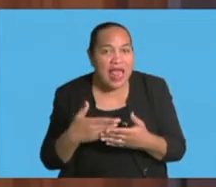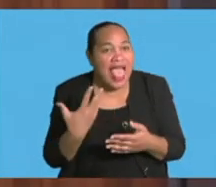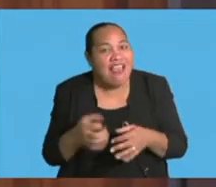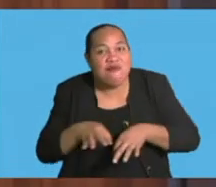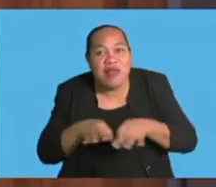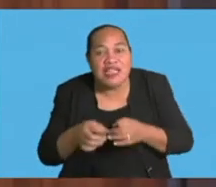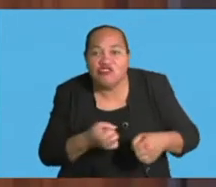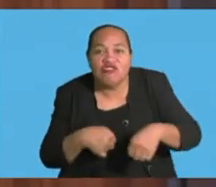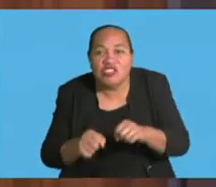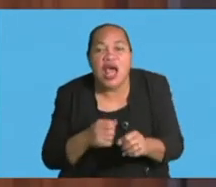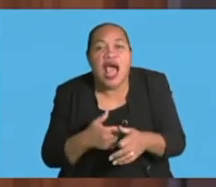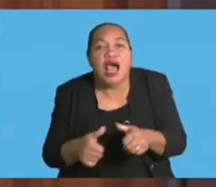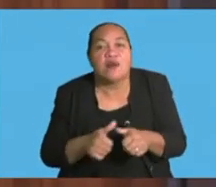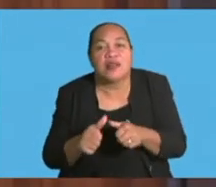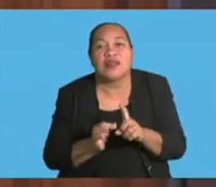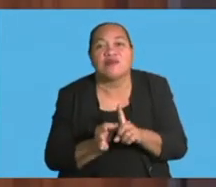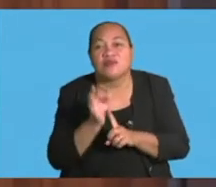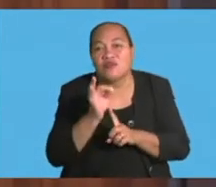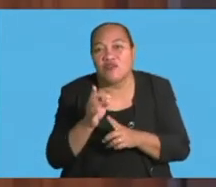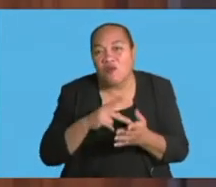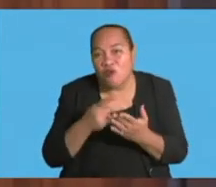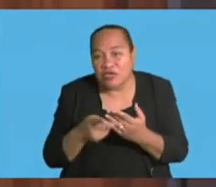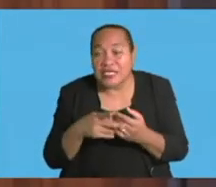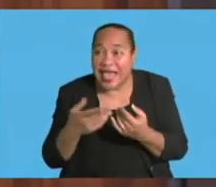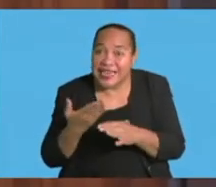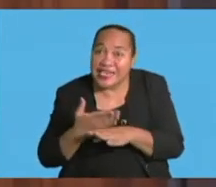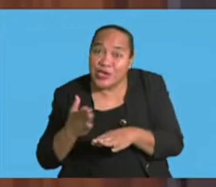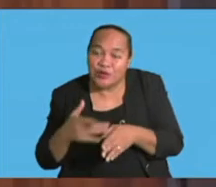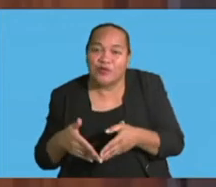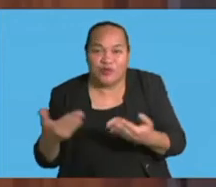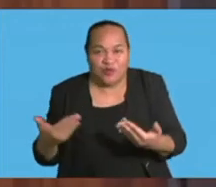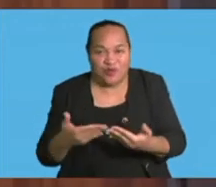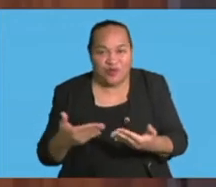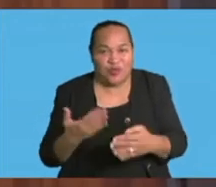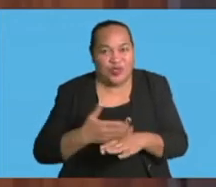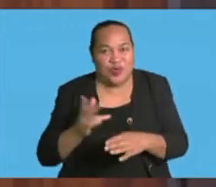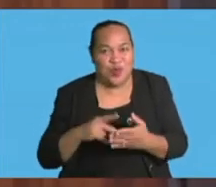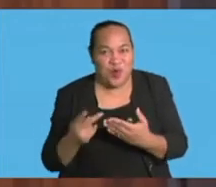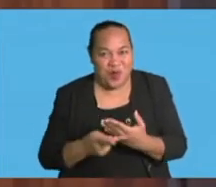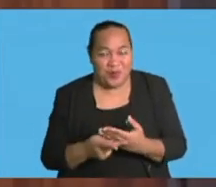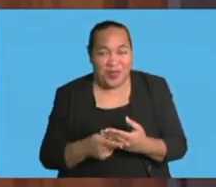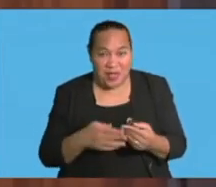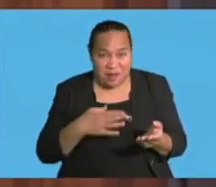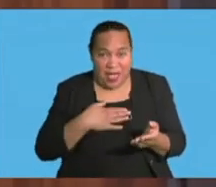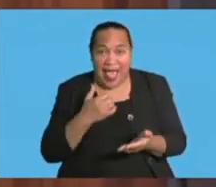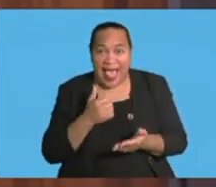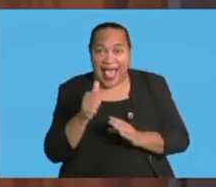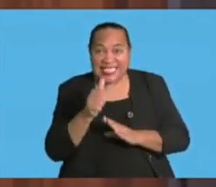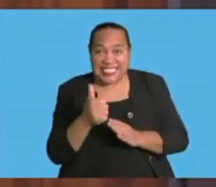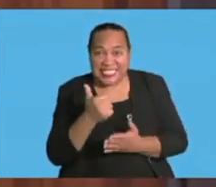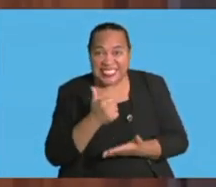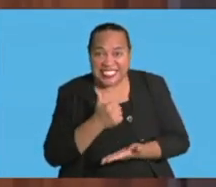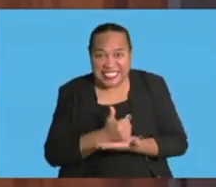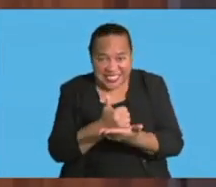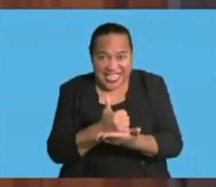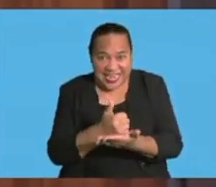to better our existing programs and implement new ones. Mr. Speaker, sir, in my capacity as Assistant Minister, I have